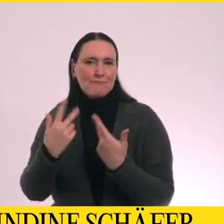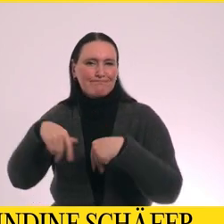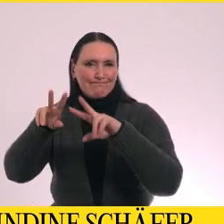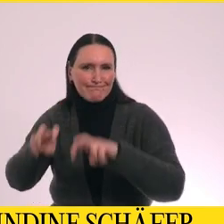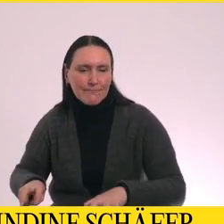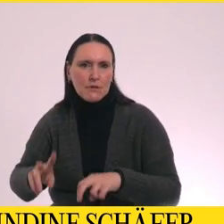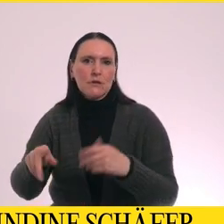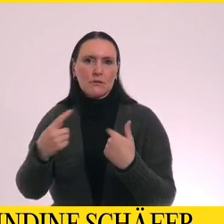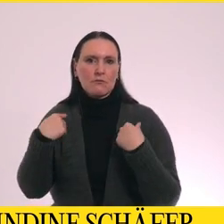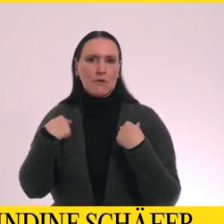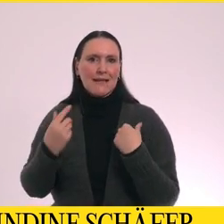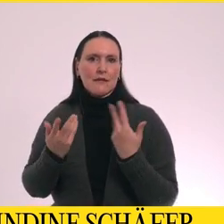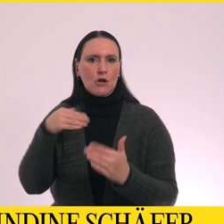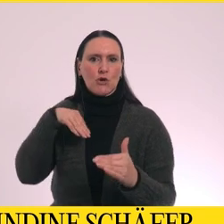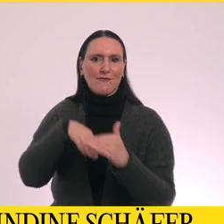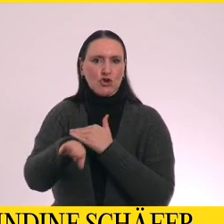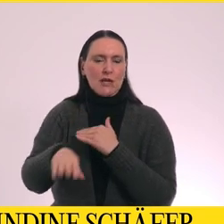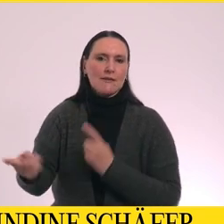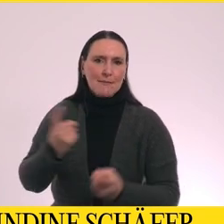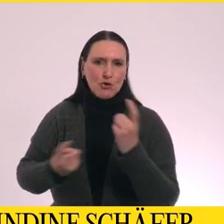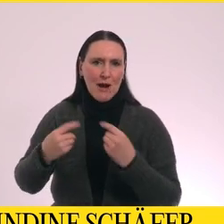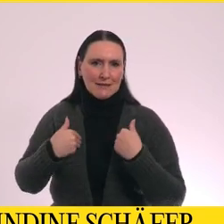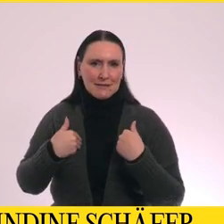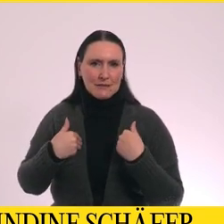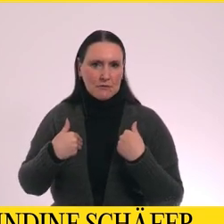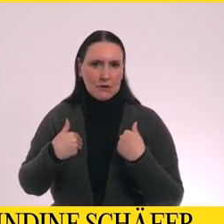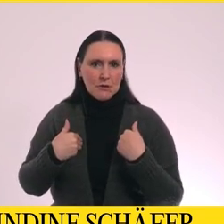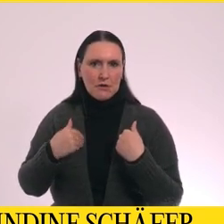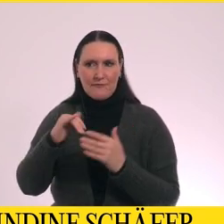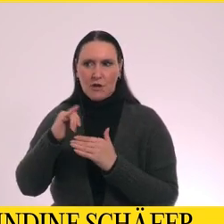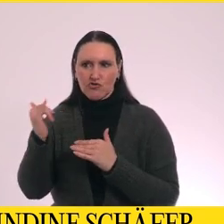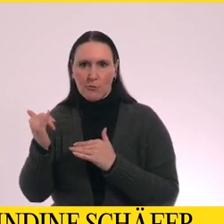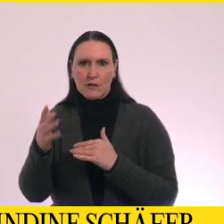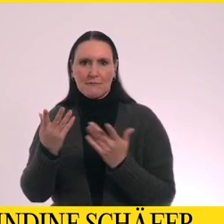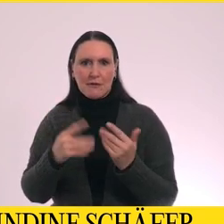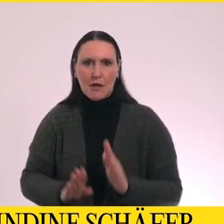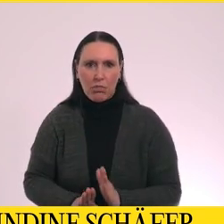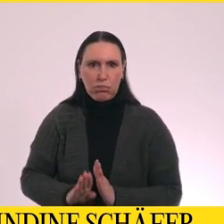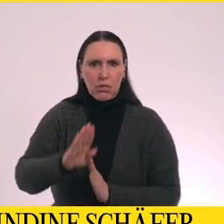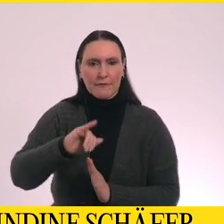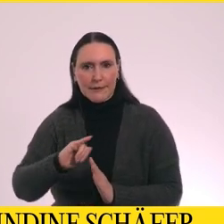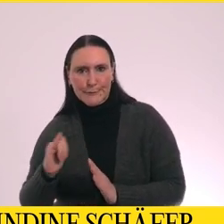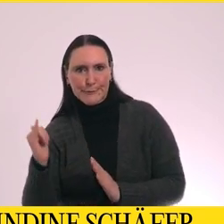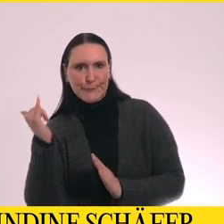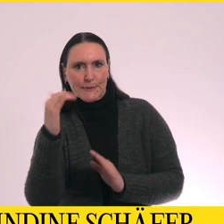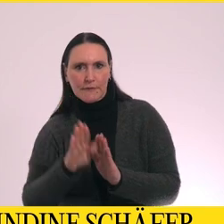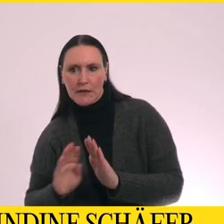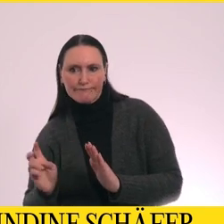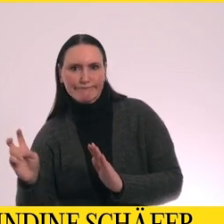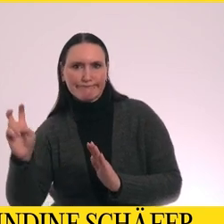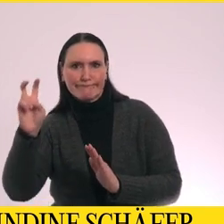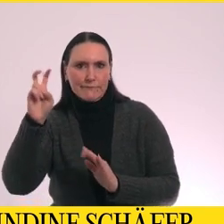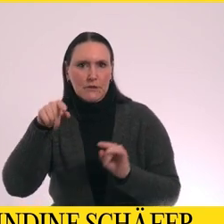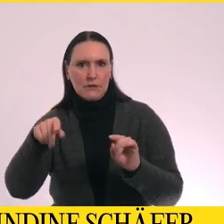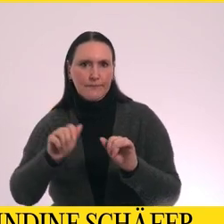as refugees and as immigrants in the West, but in a comic way where there